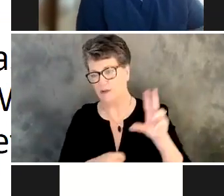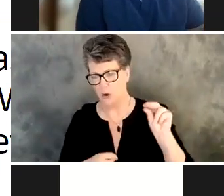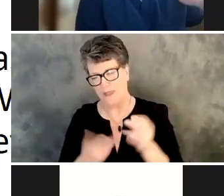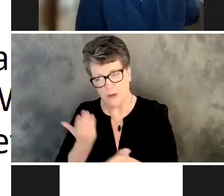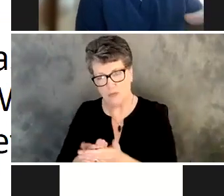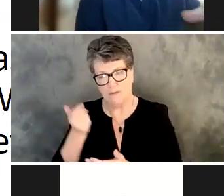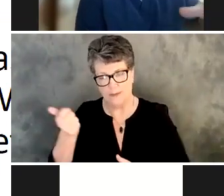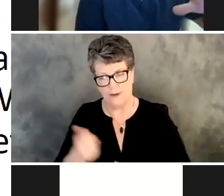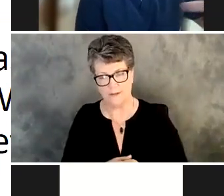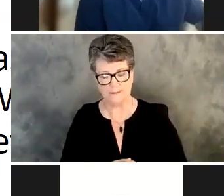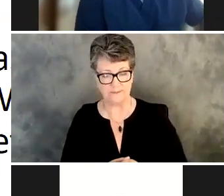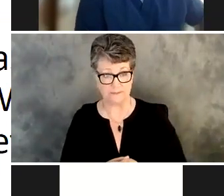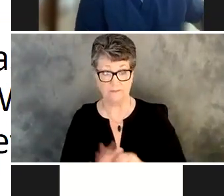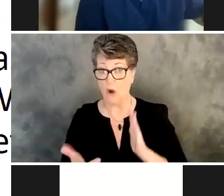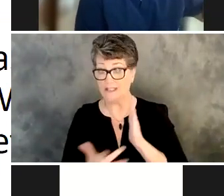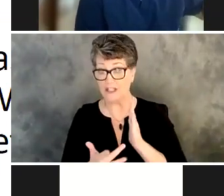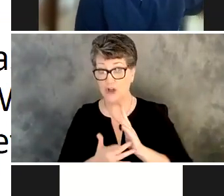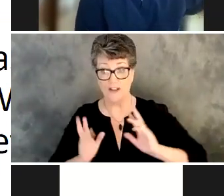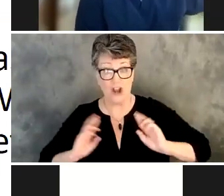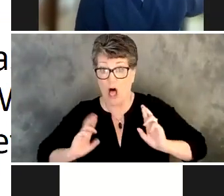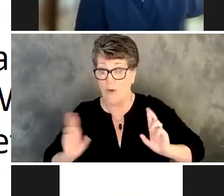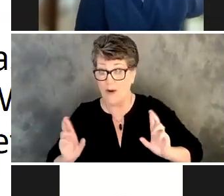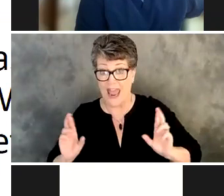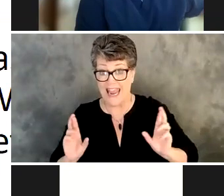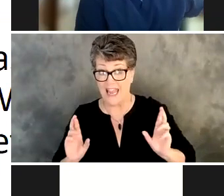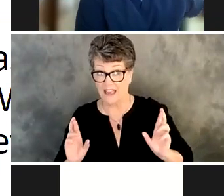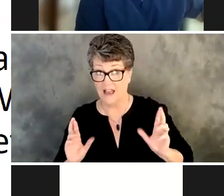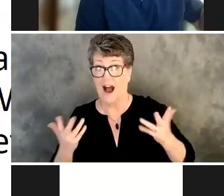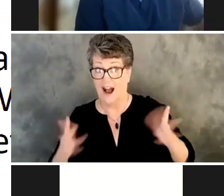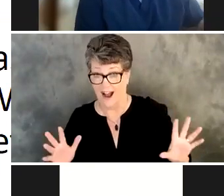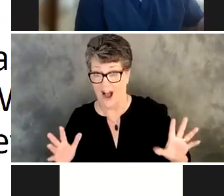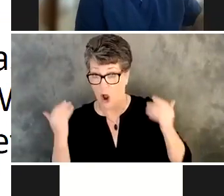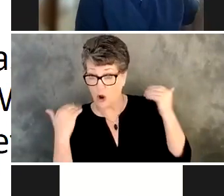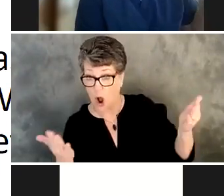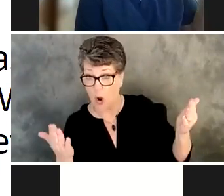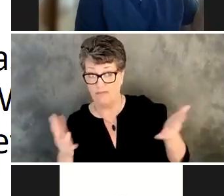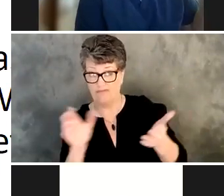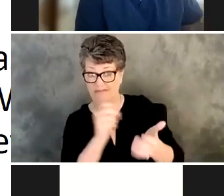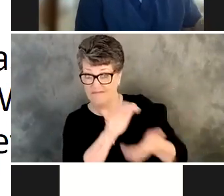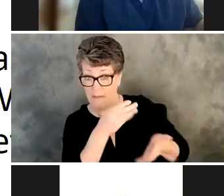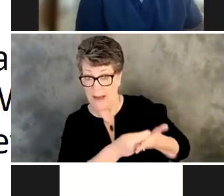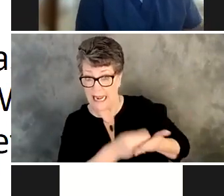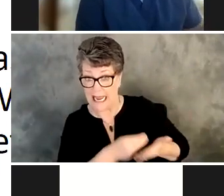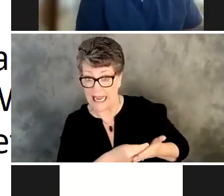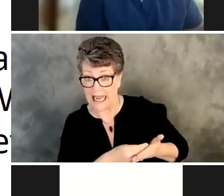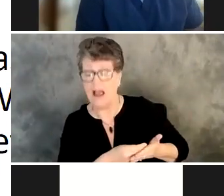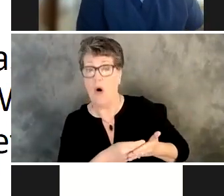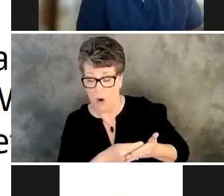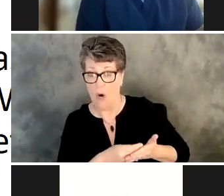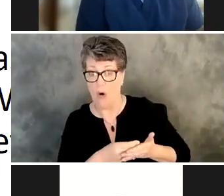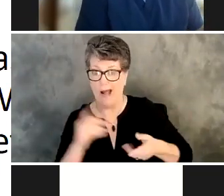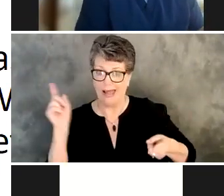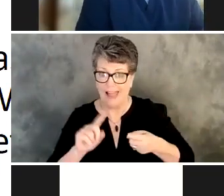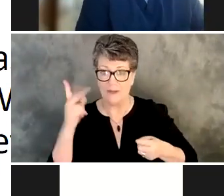that was already technology waiting in the wings, but once it got the green light, it got the money, it got the red tape cut, they were ready to